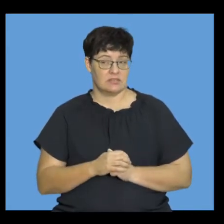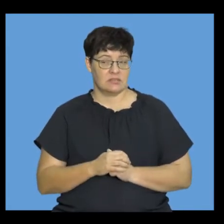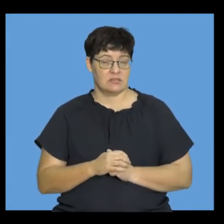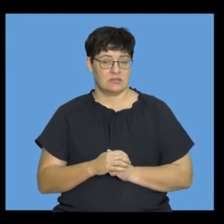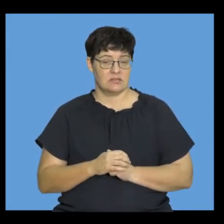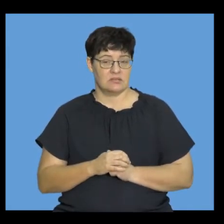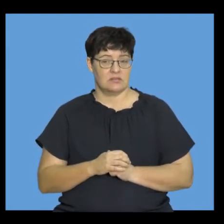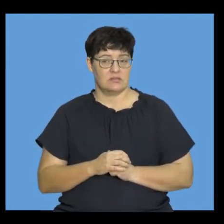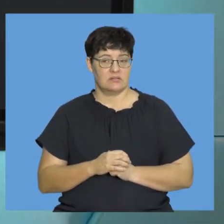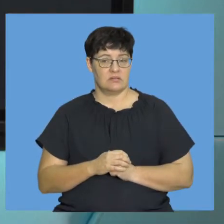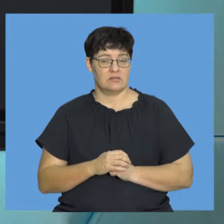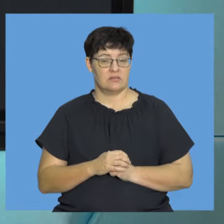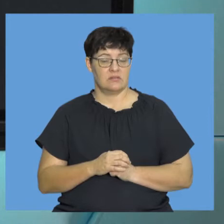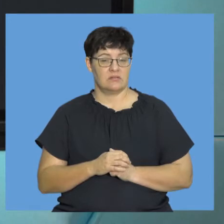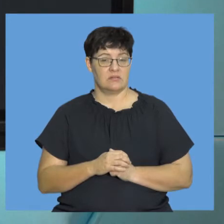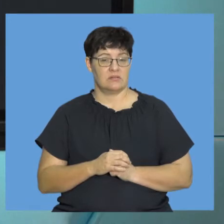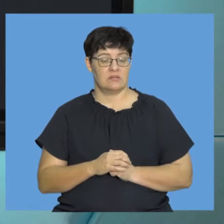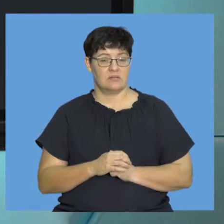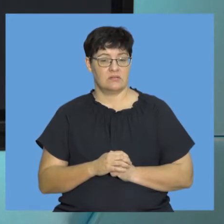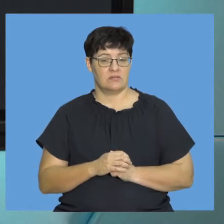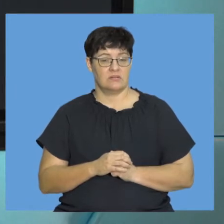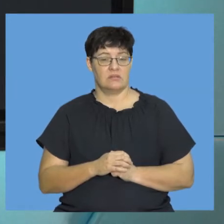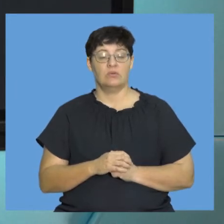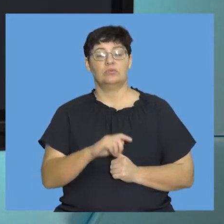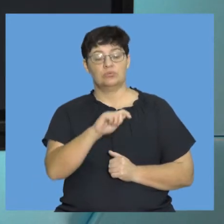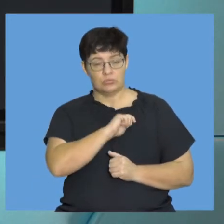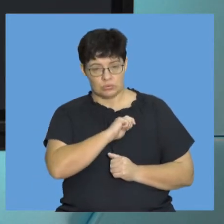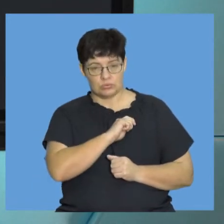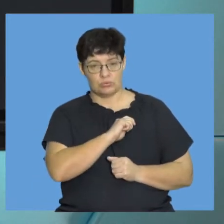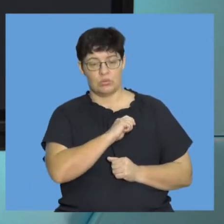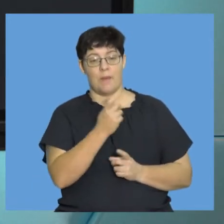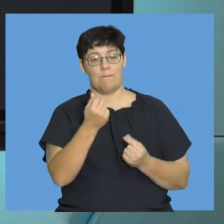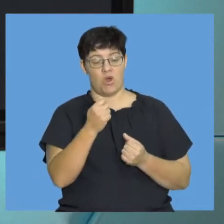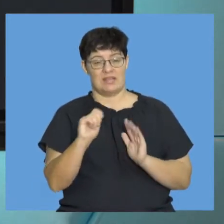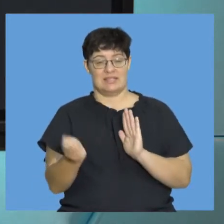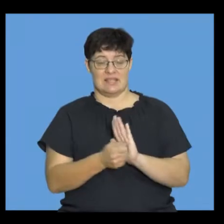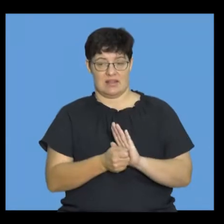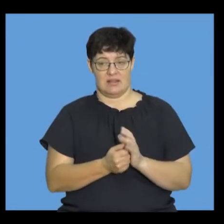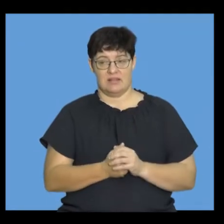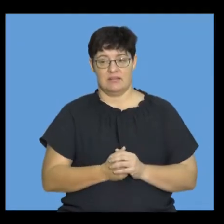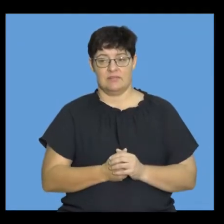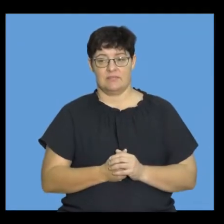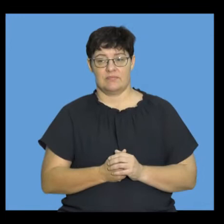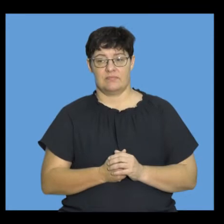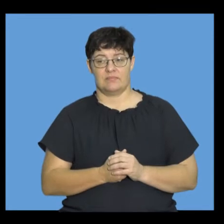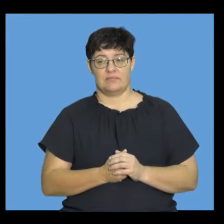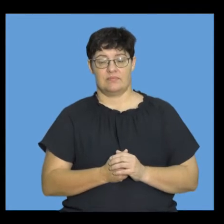Times what? Times your actual selling price.